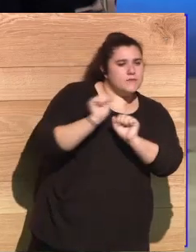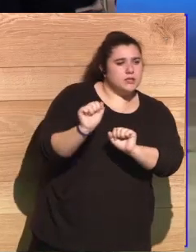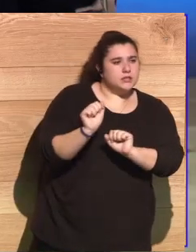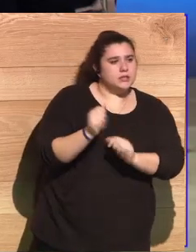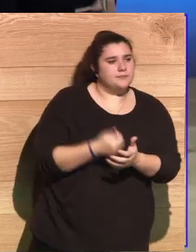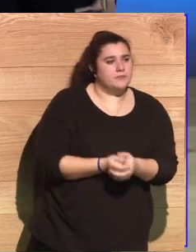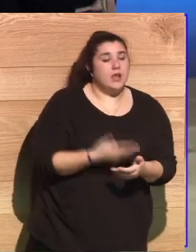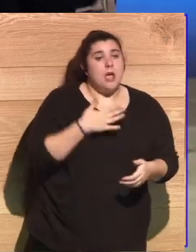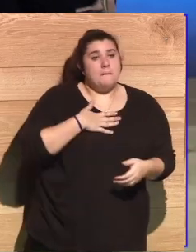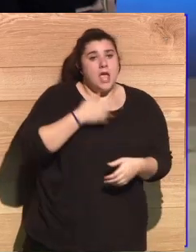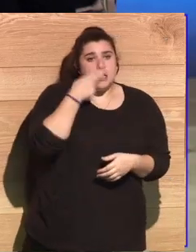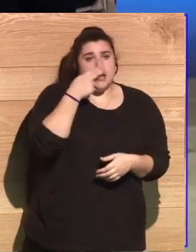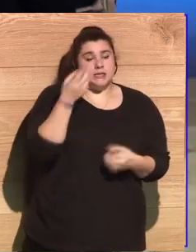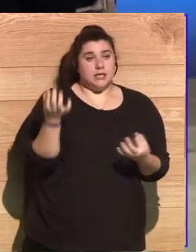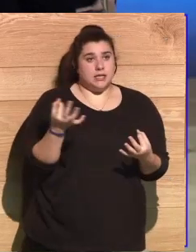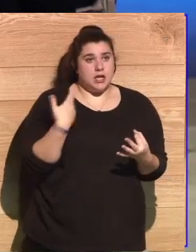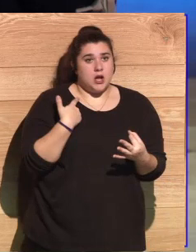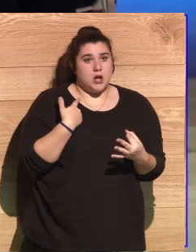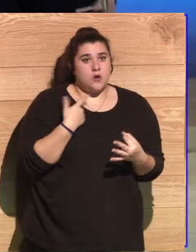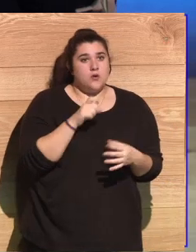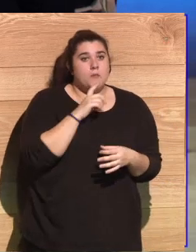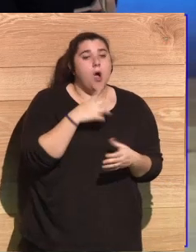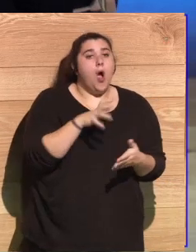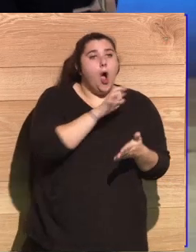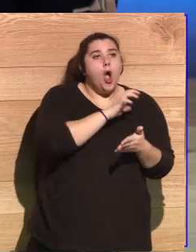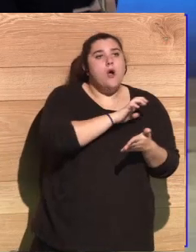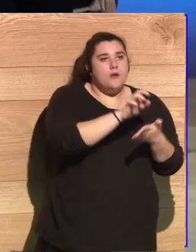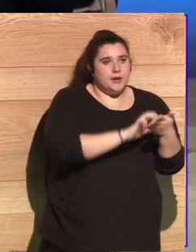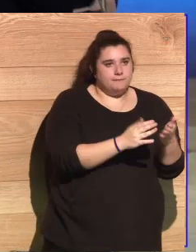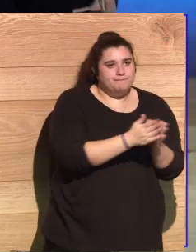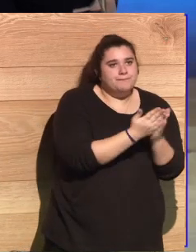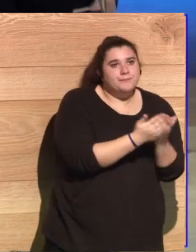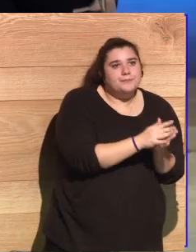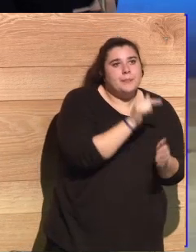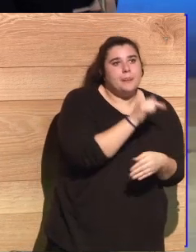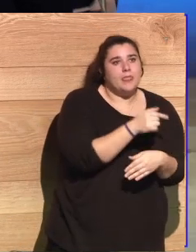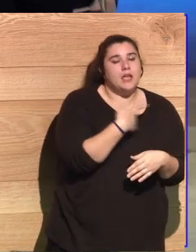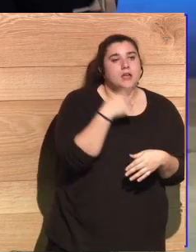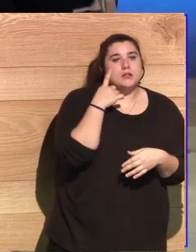you reject them? I'm interested on the work, on the piece of art, so to speak.